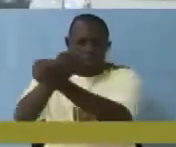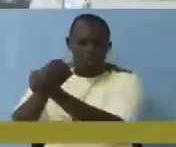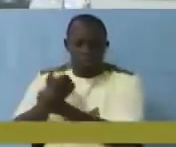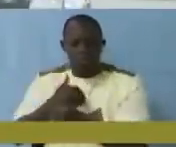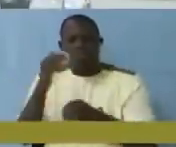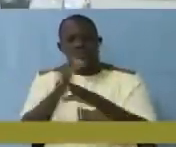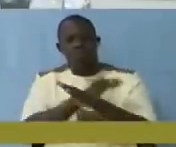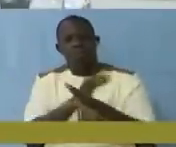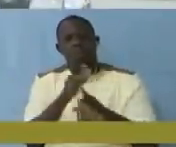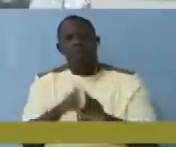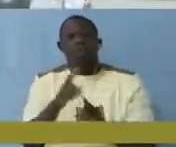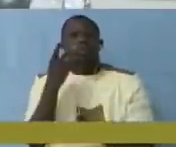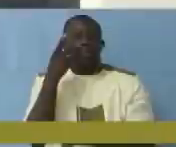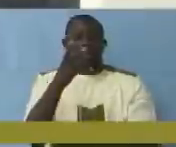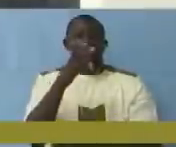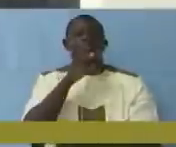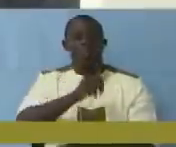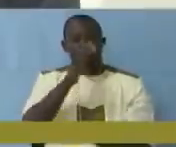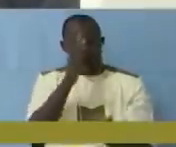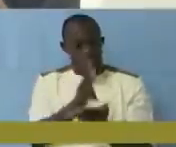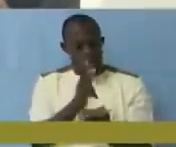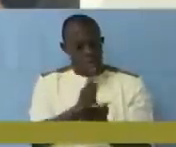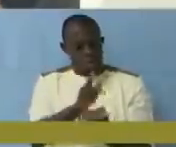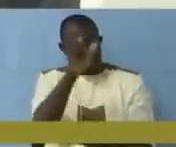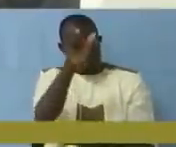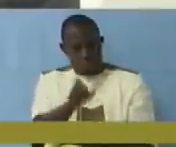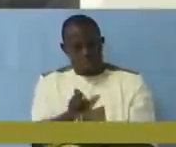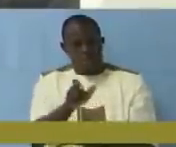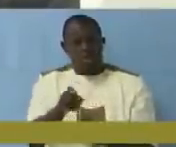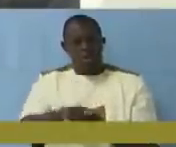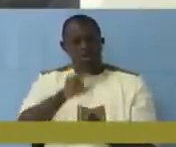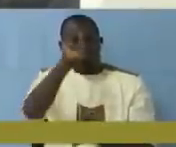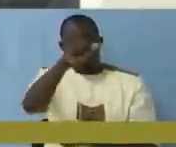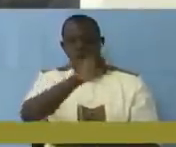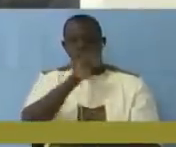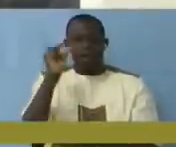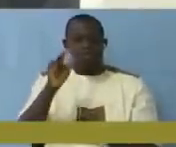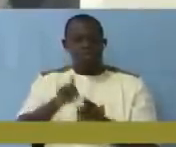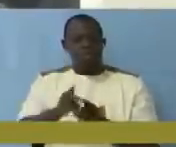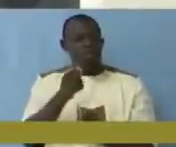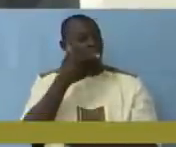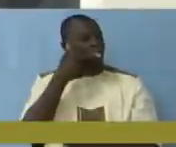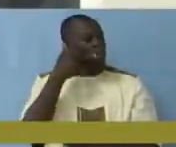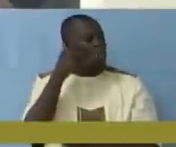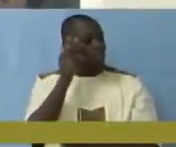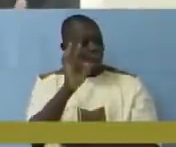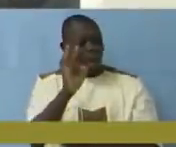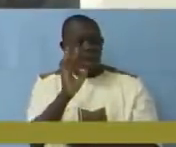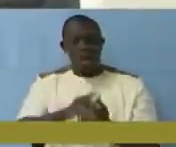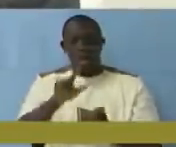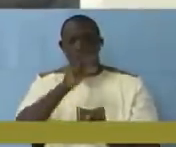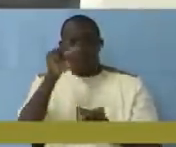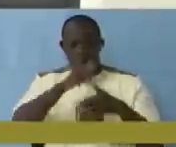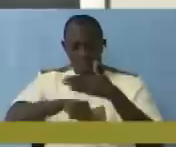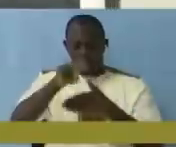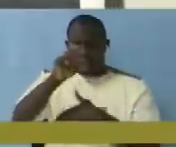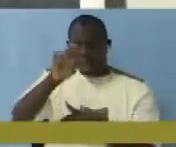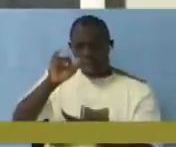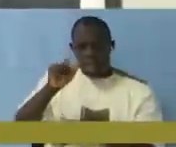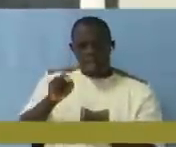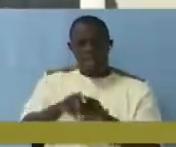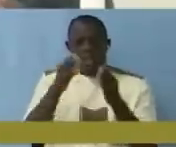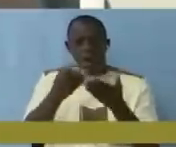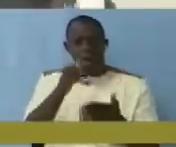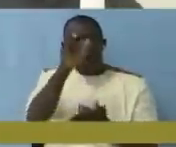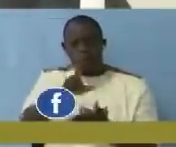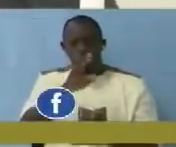You see, Mr. Witness, your name was not the sweetest name at the NIA for victims to just come and plug it from